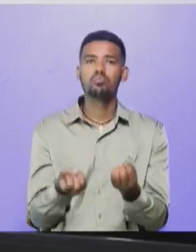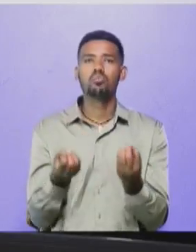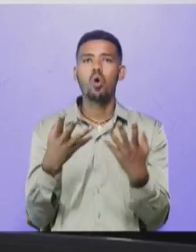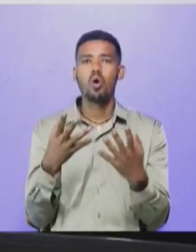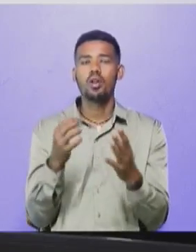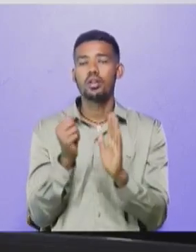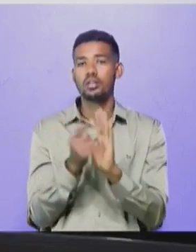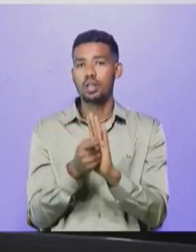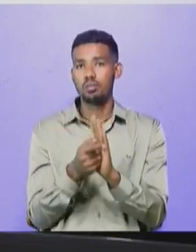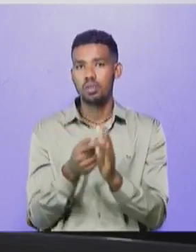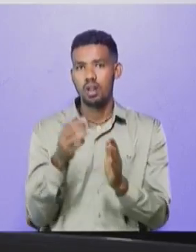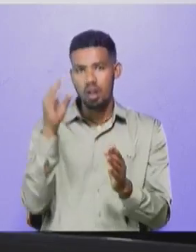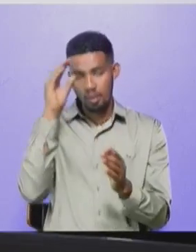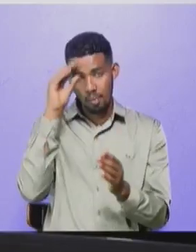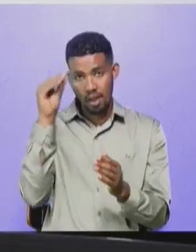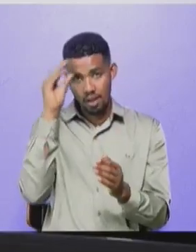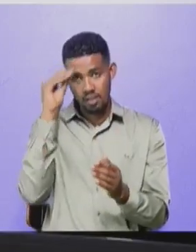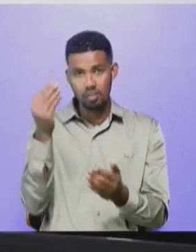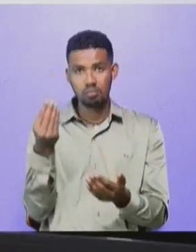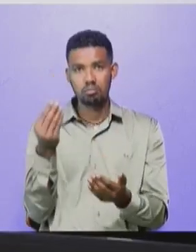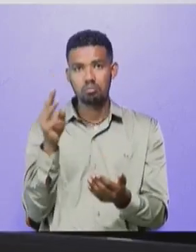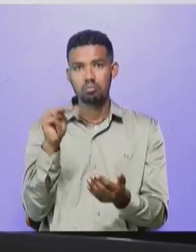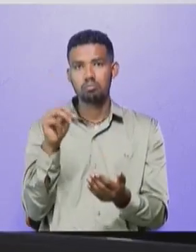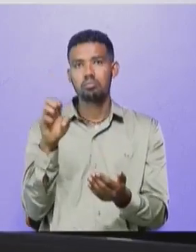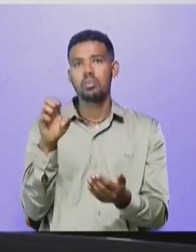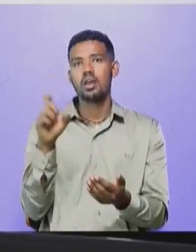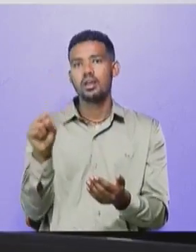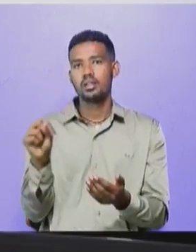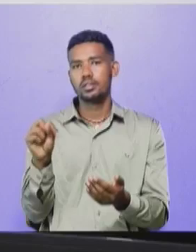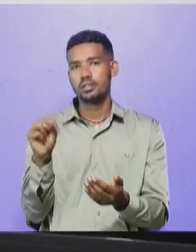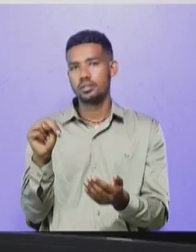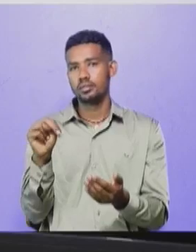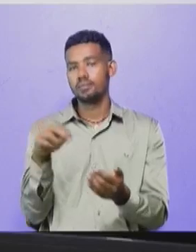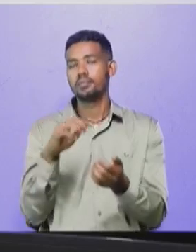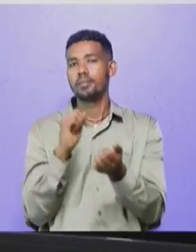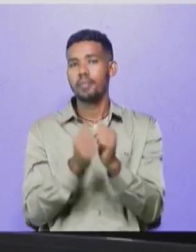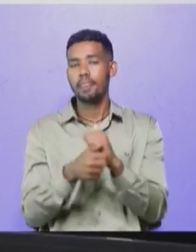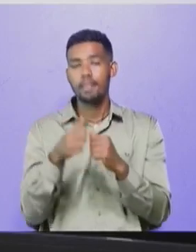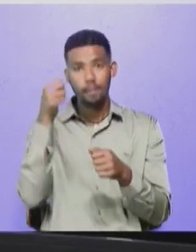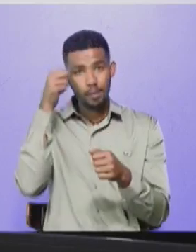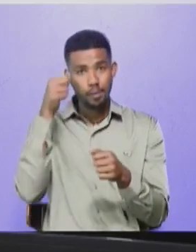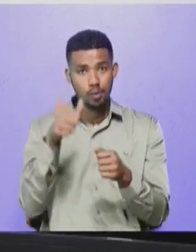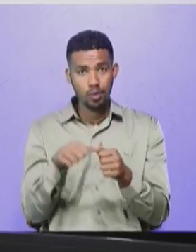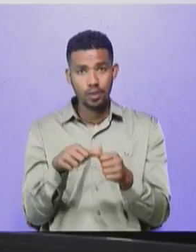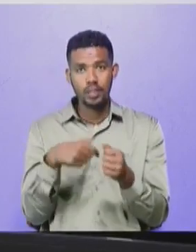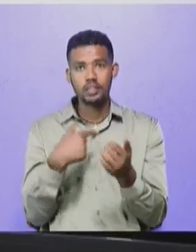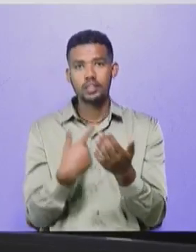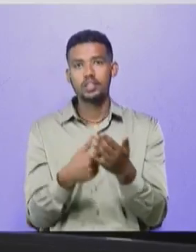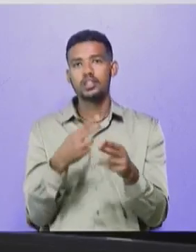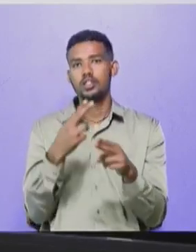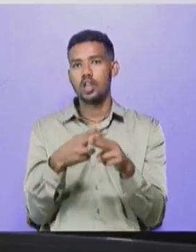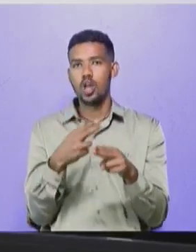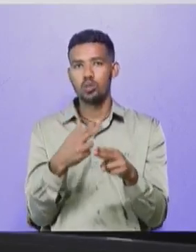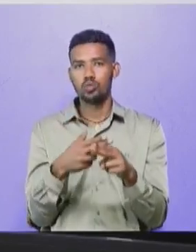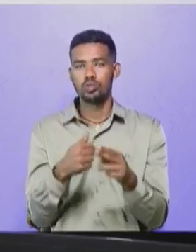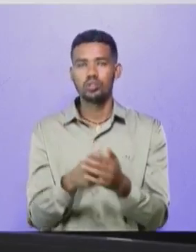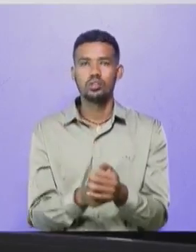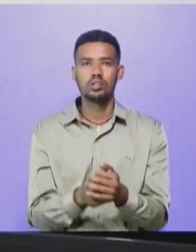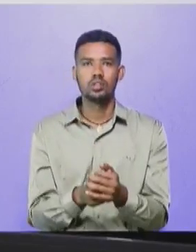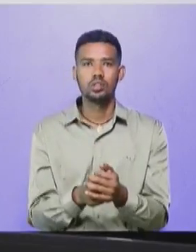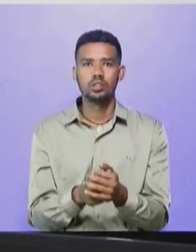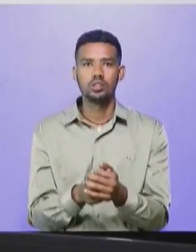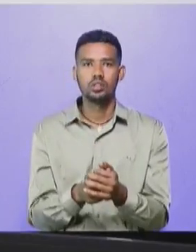So, man, men, to rehearse and to memorize these nouns.